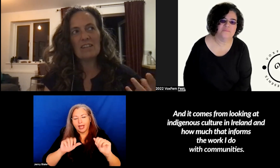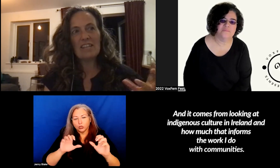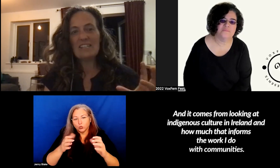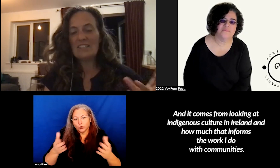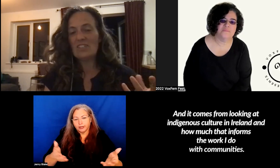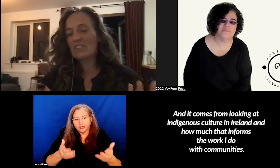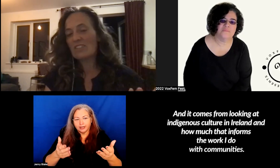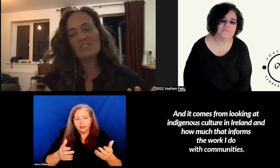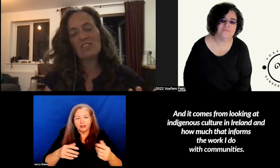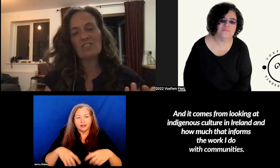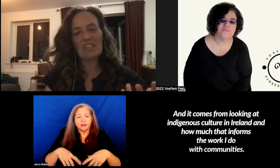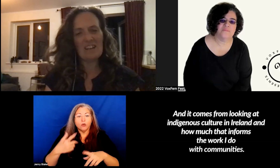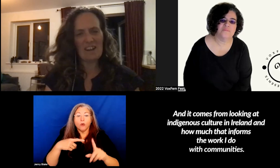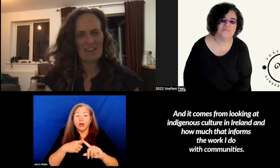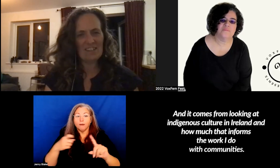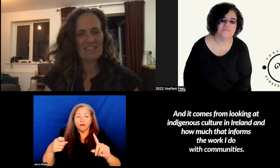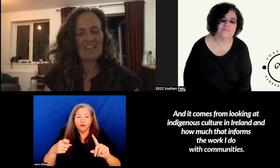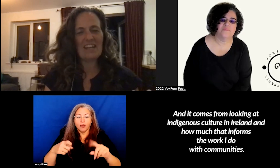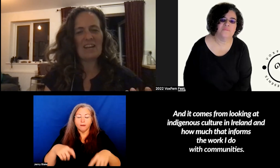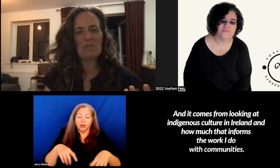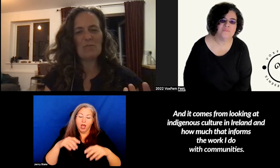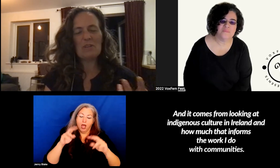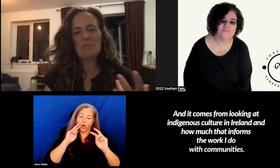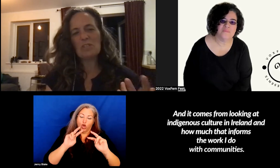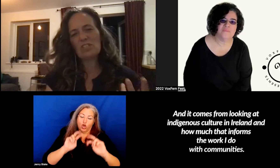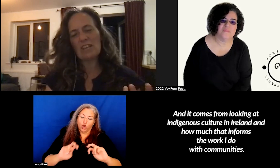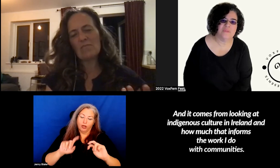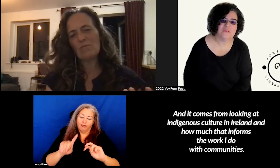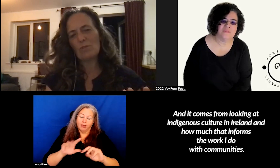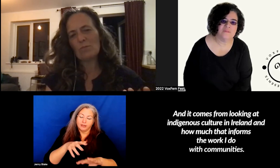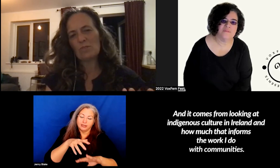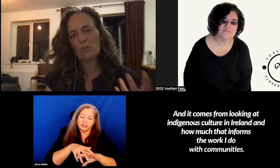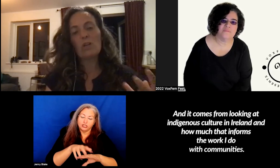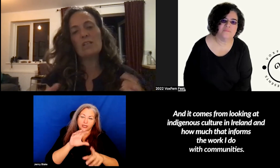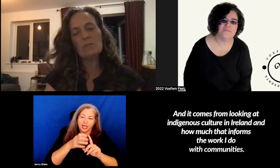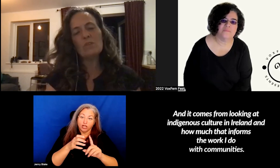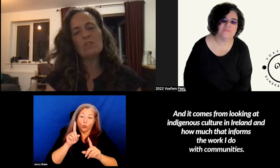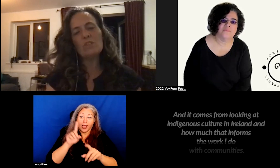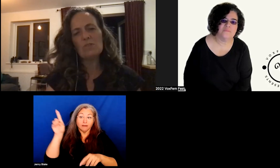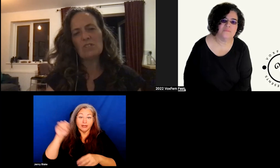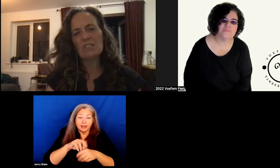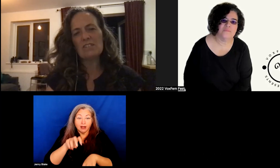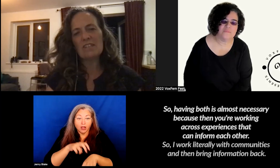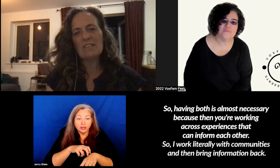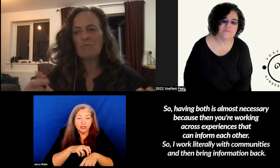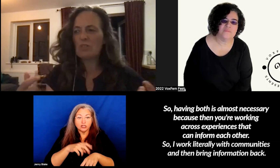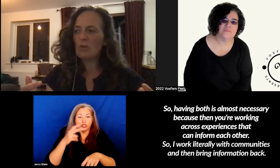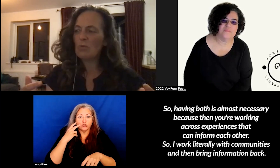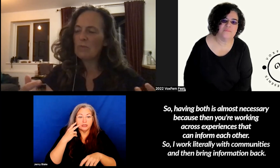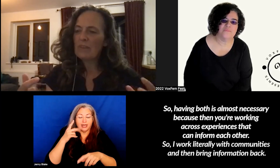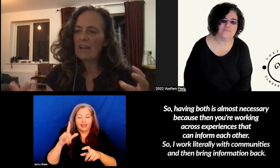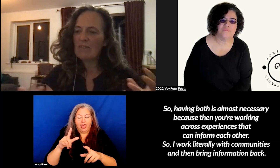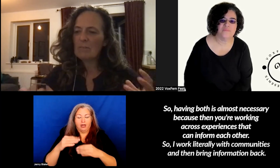at Indigenous culture in Ireland and how much that informs the work I do with communities.